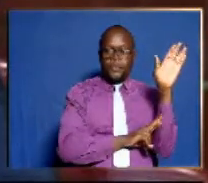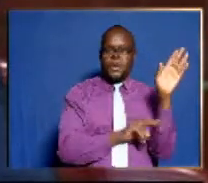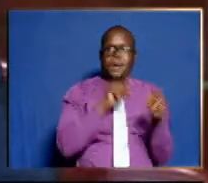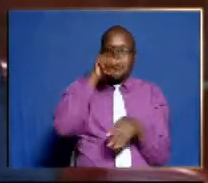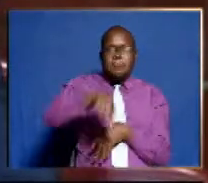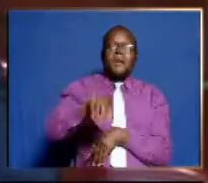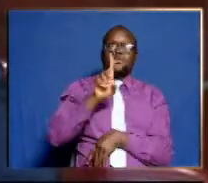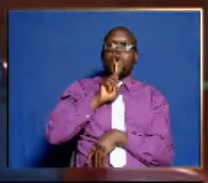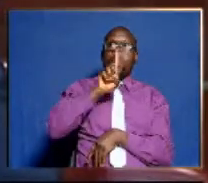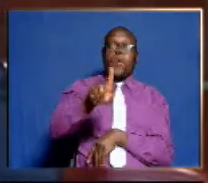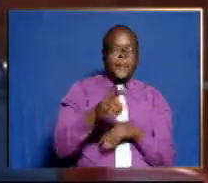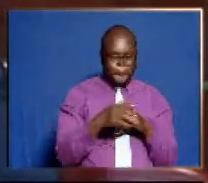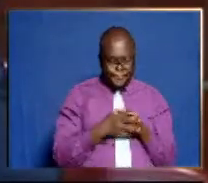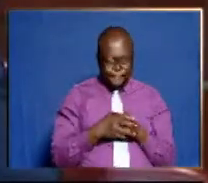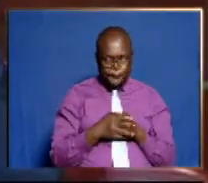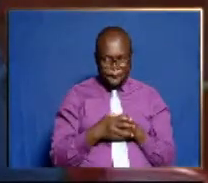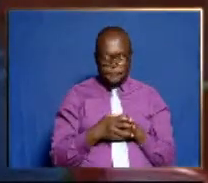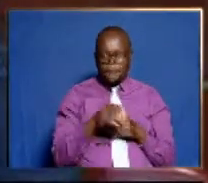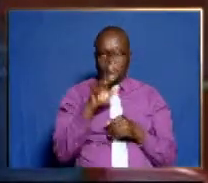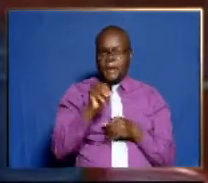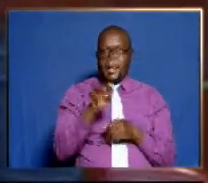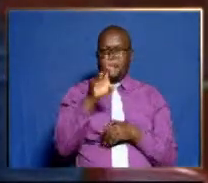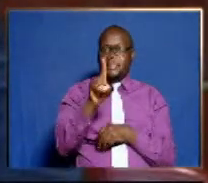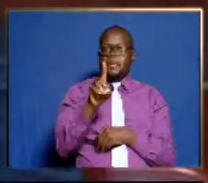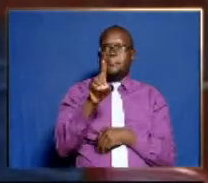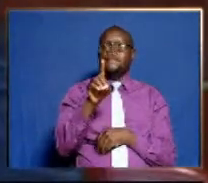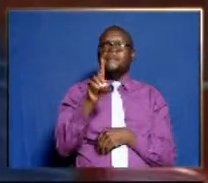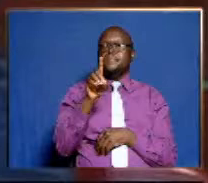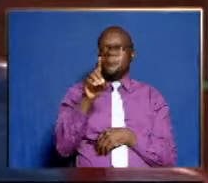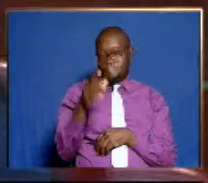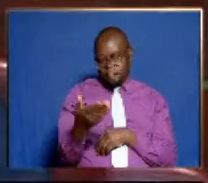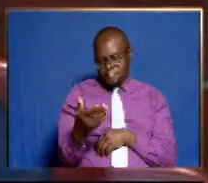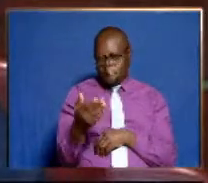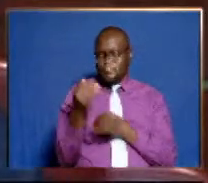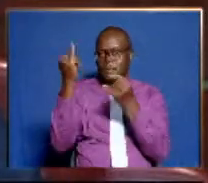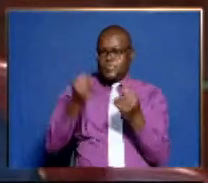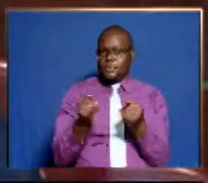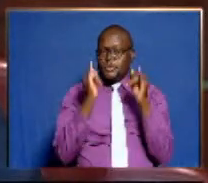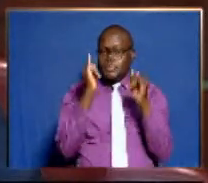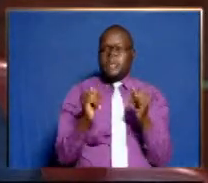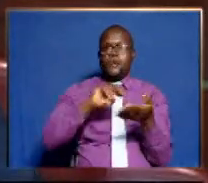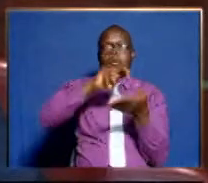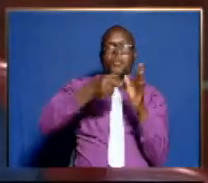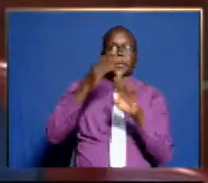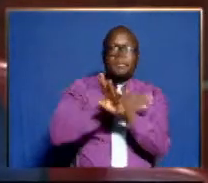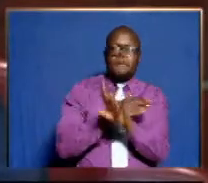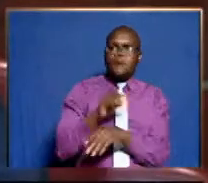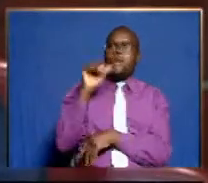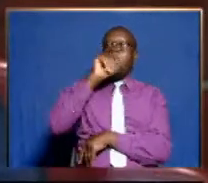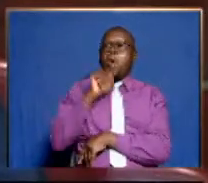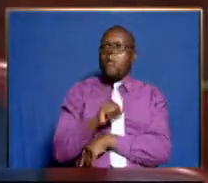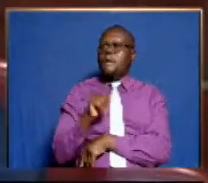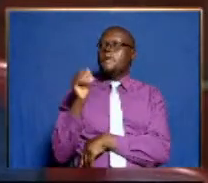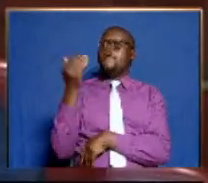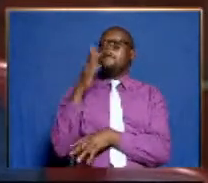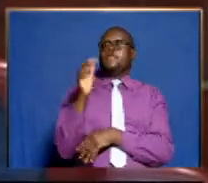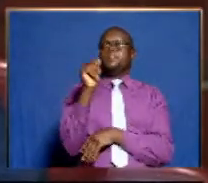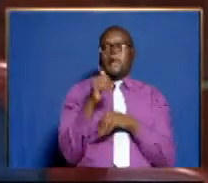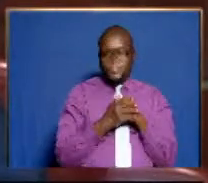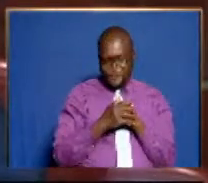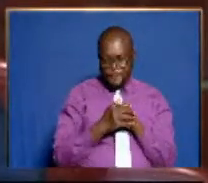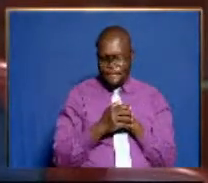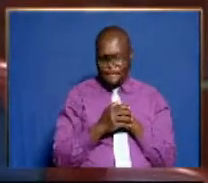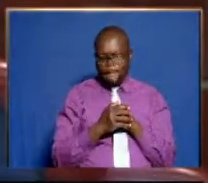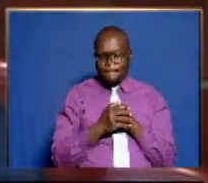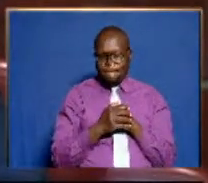be instituted to MDAs that introduce new projects before completion of existing projects. Mr.